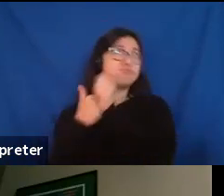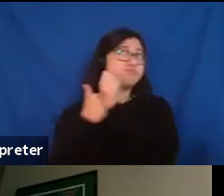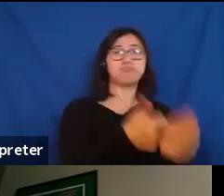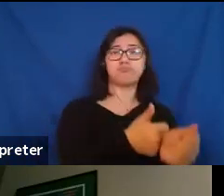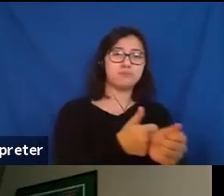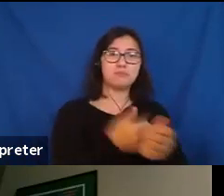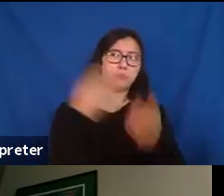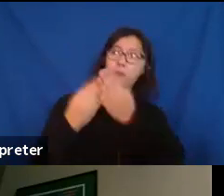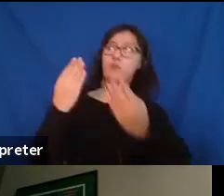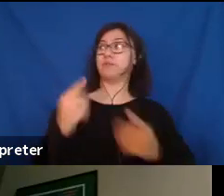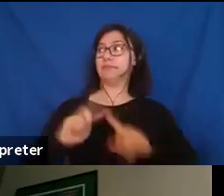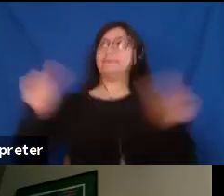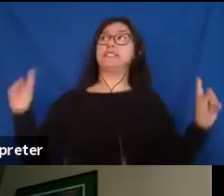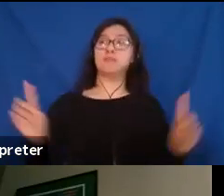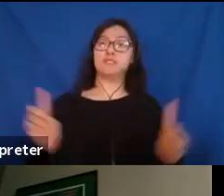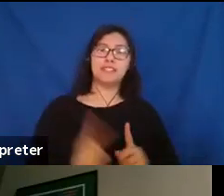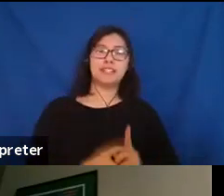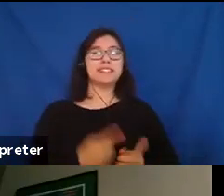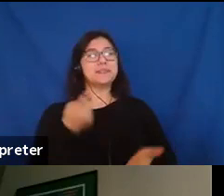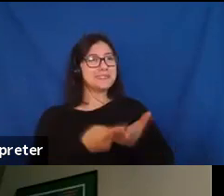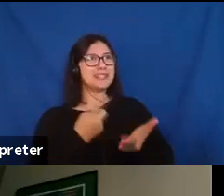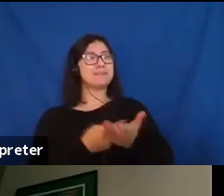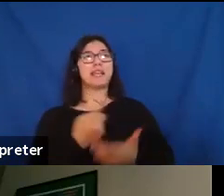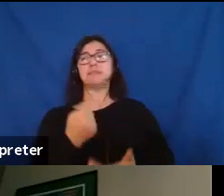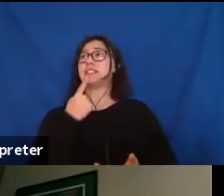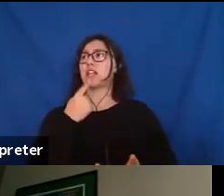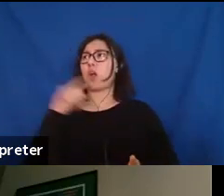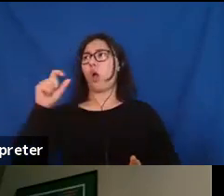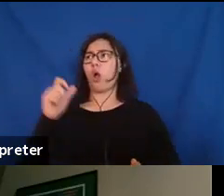in doing that, he sometimes denies things that are actually true to his heart or what